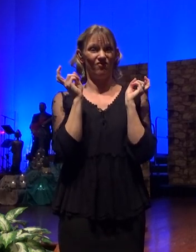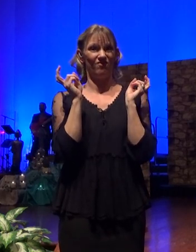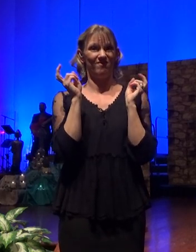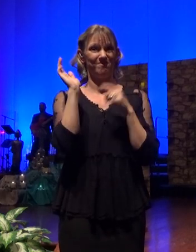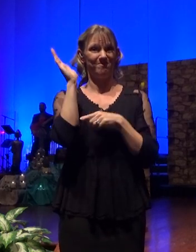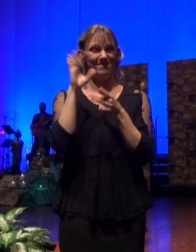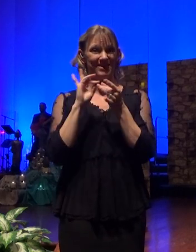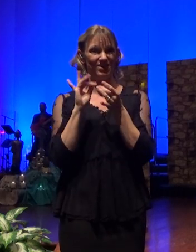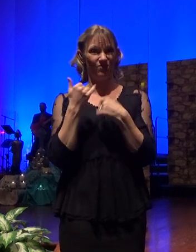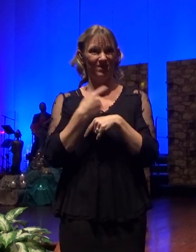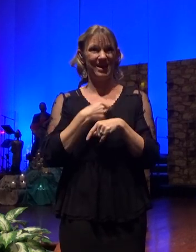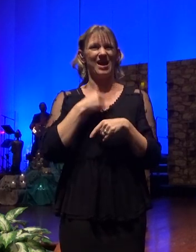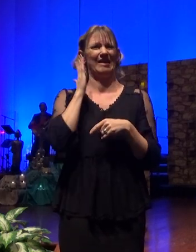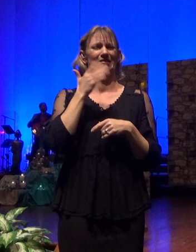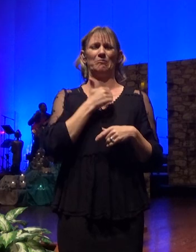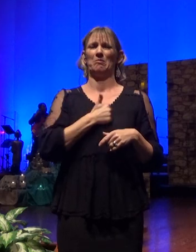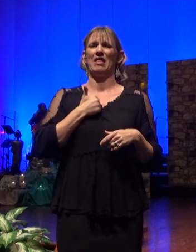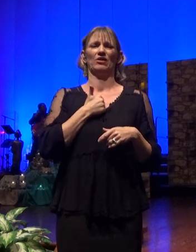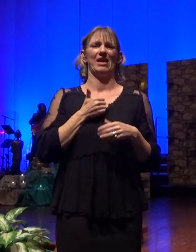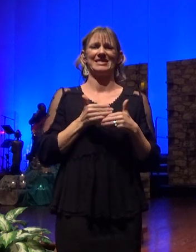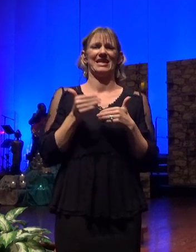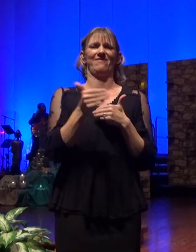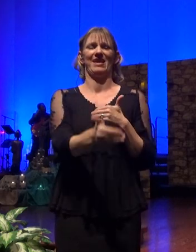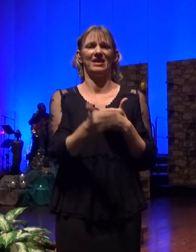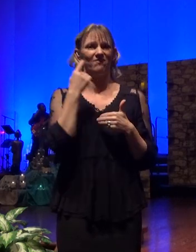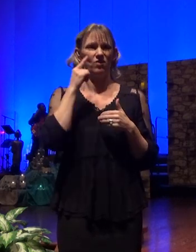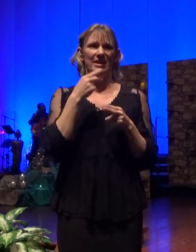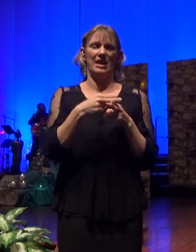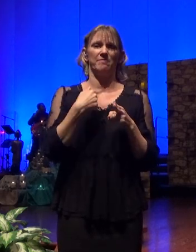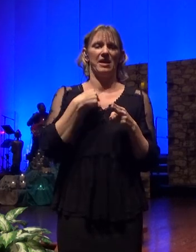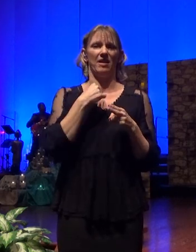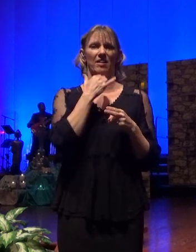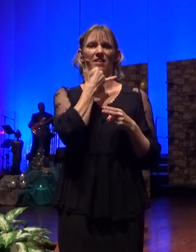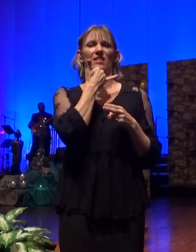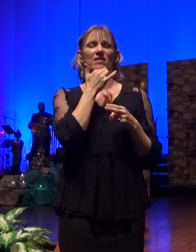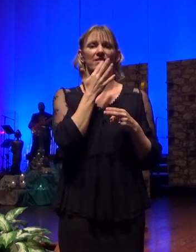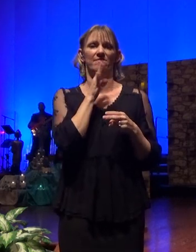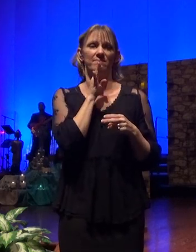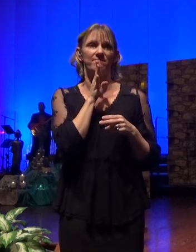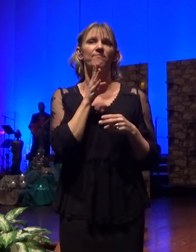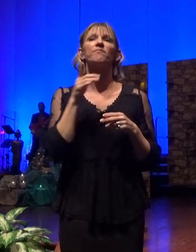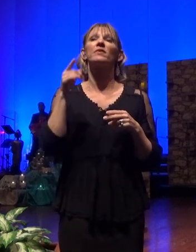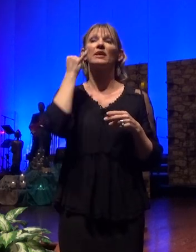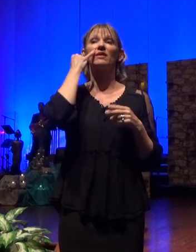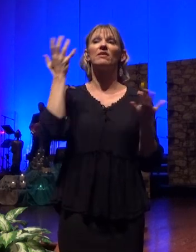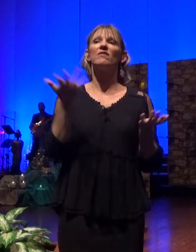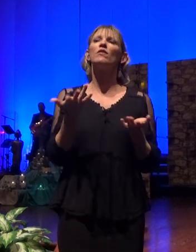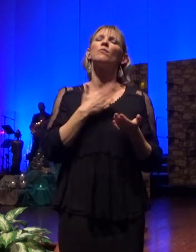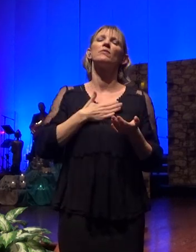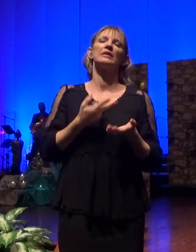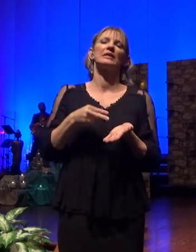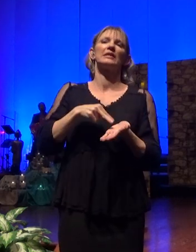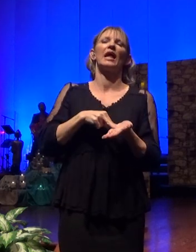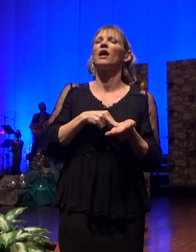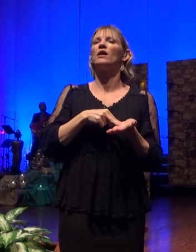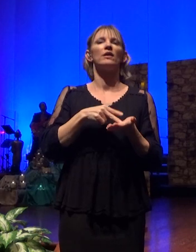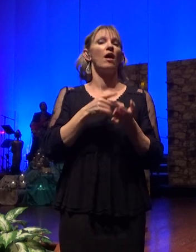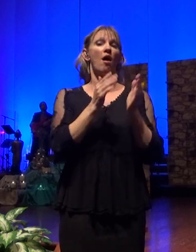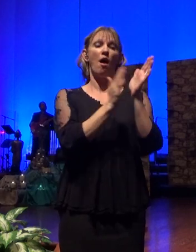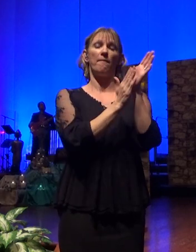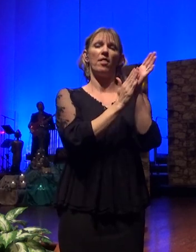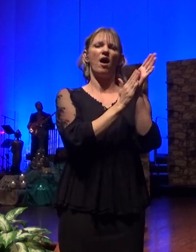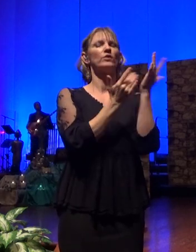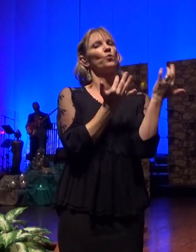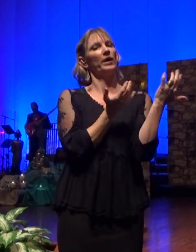anyone's name I mess up. So I'm going to read the names. Those who are present here will stand. Please hold your applause until we